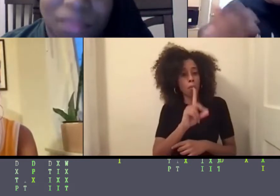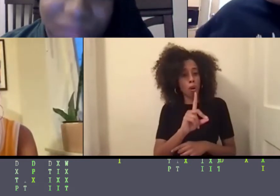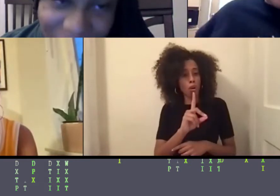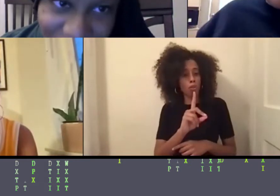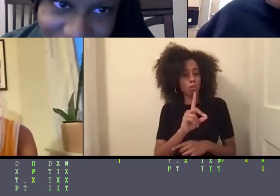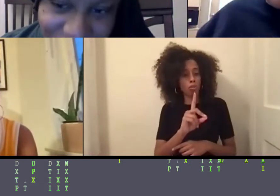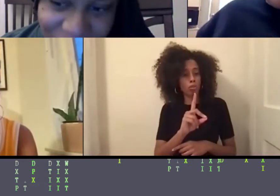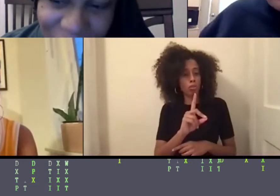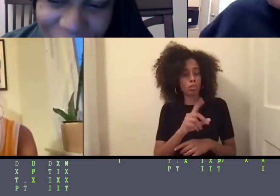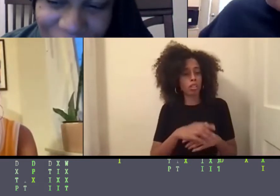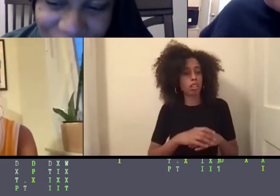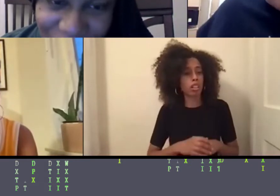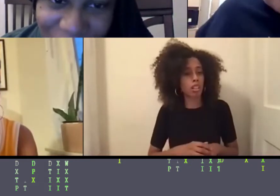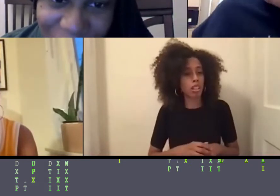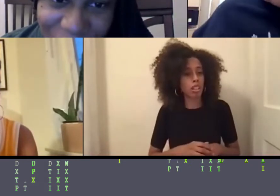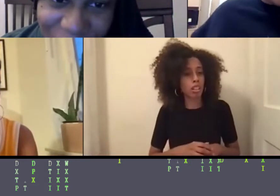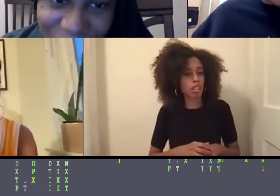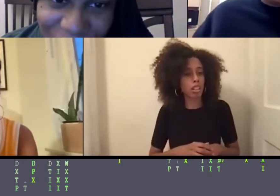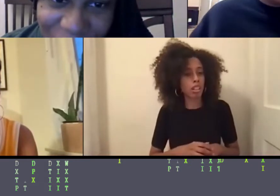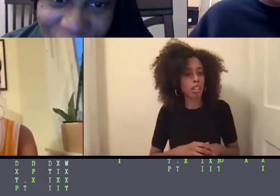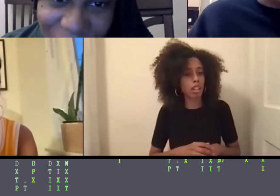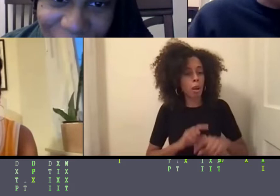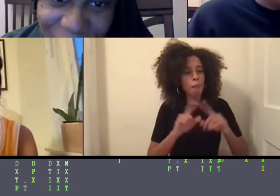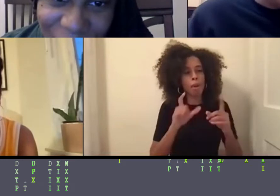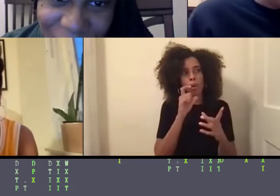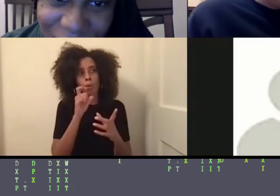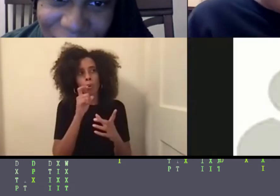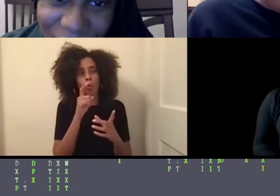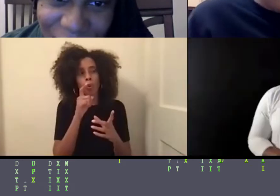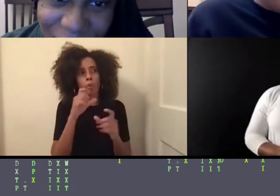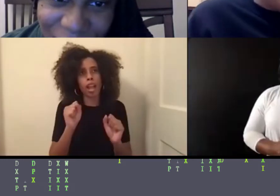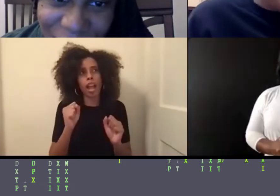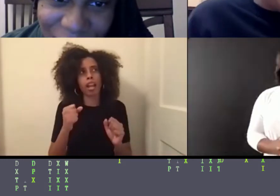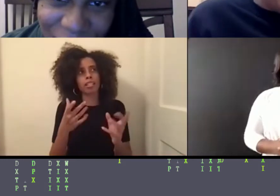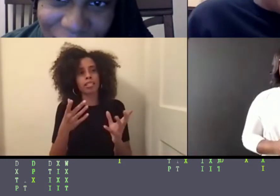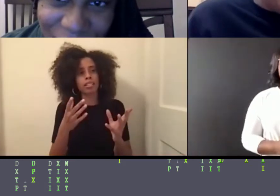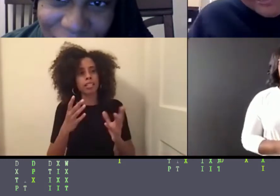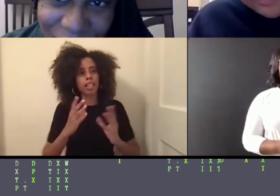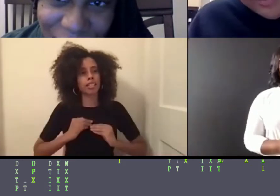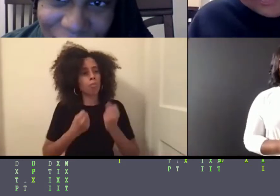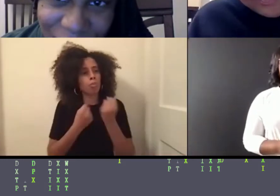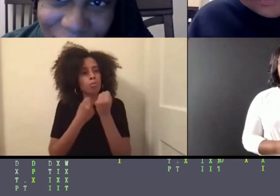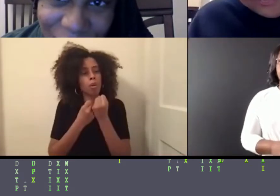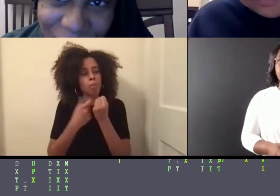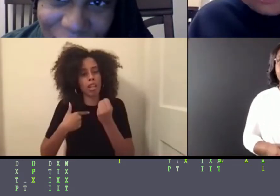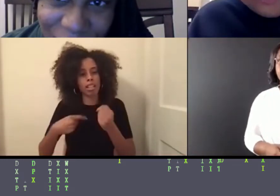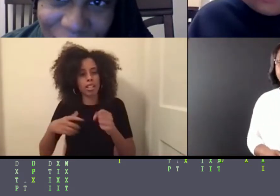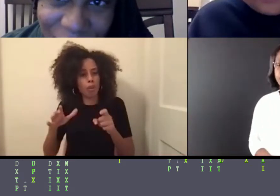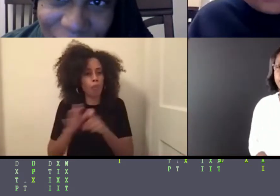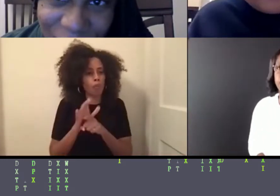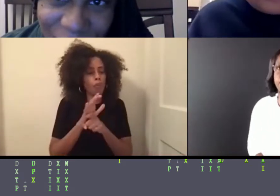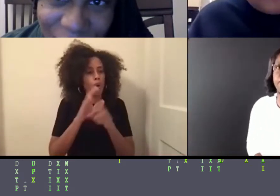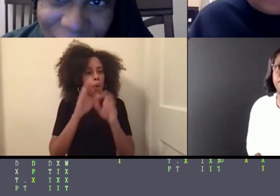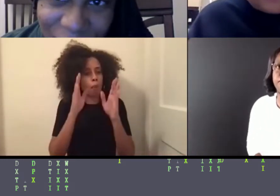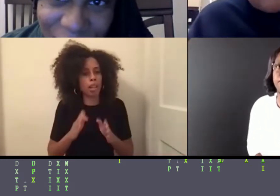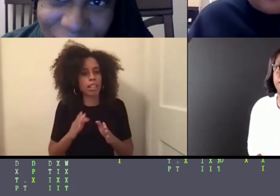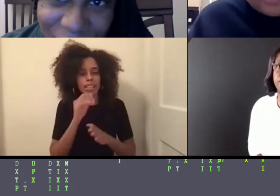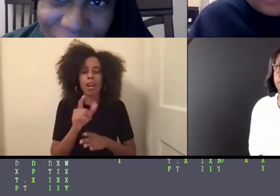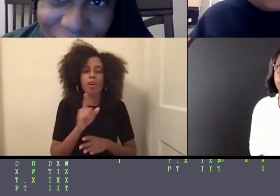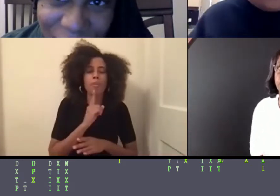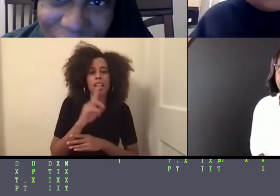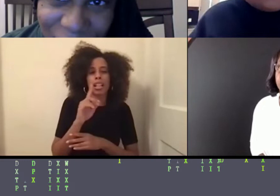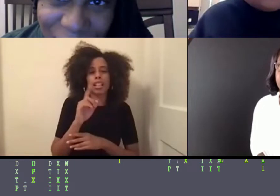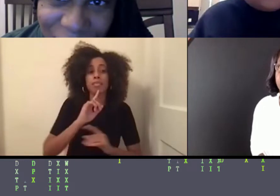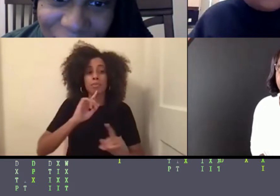can kind of, um, I guess, deal with me as that full person. So I guess, um, not really answering the question, but it is making me think